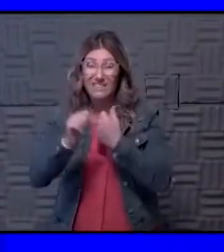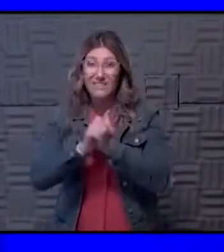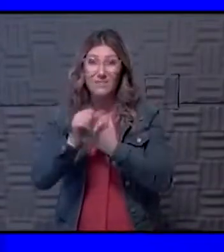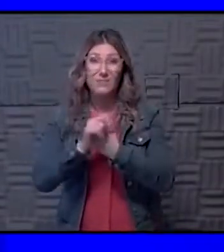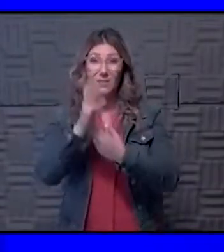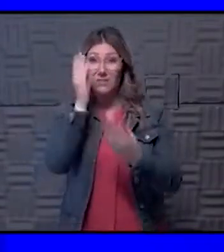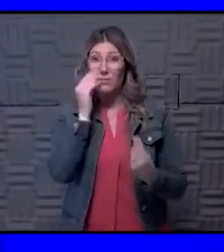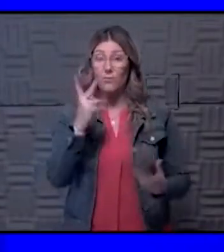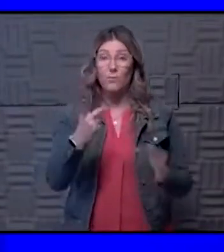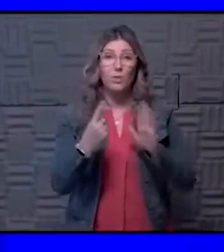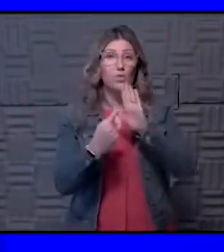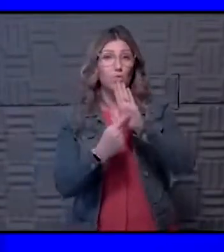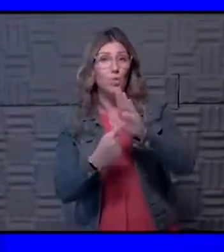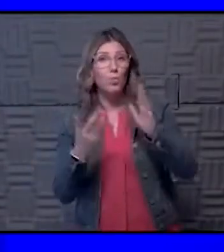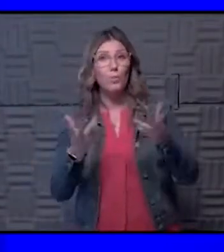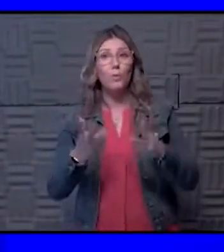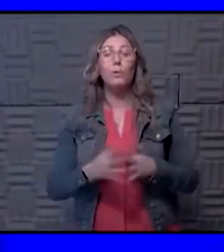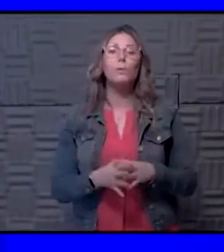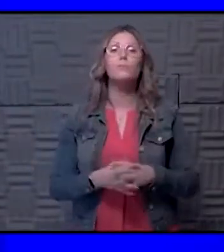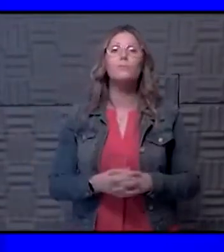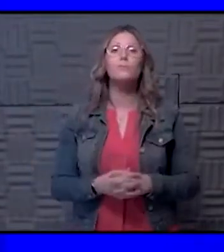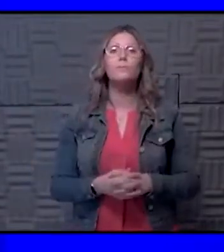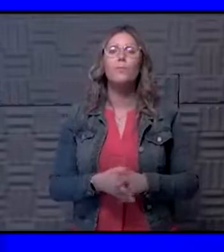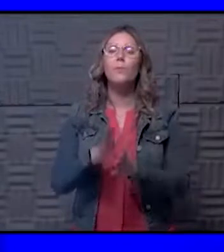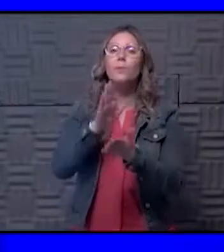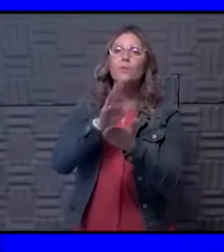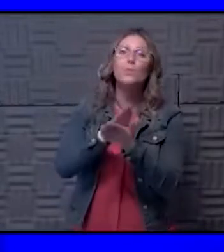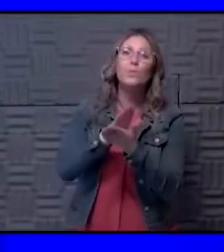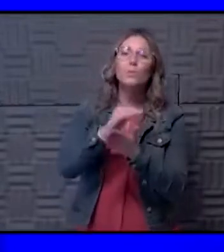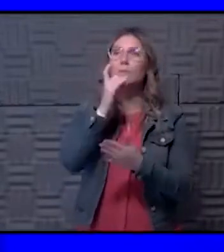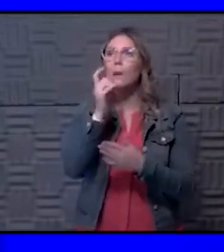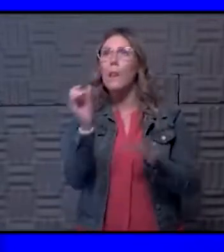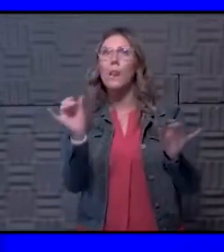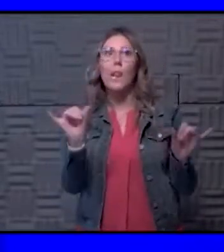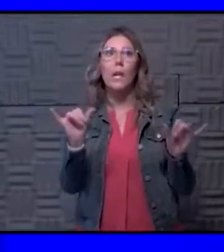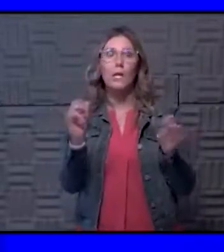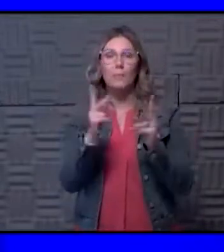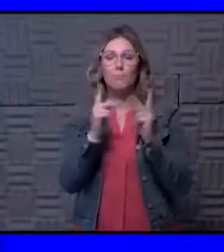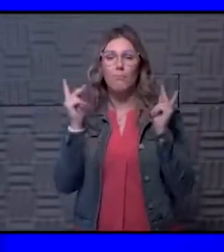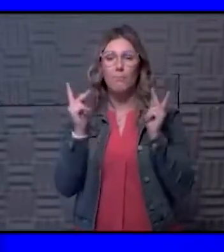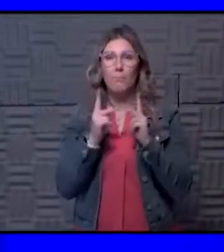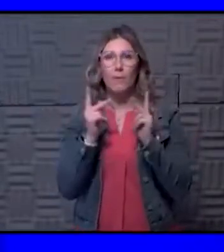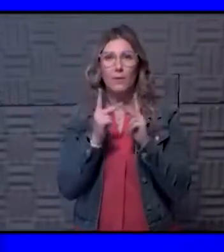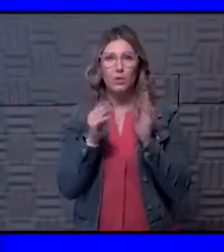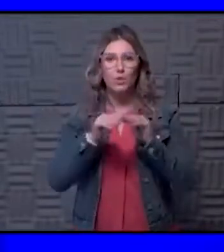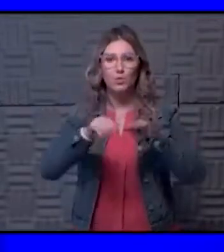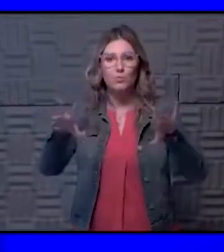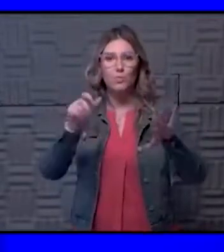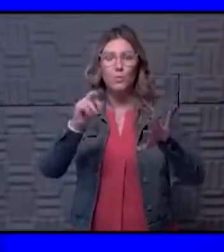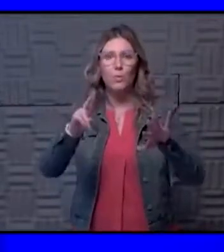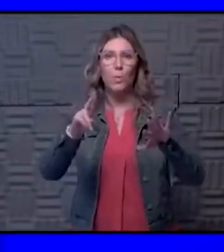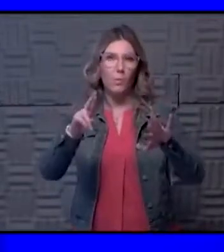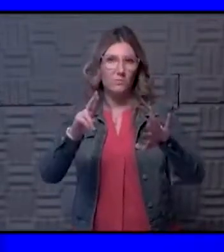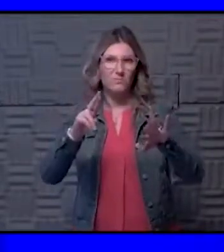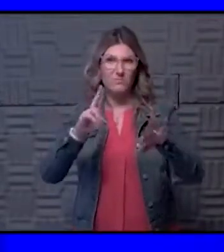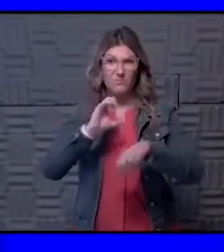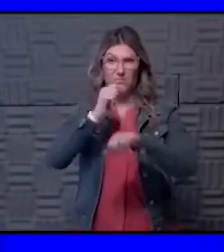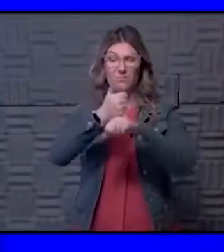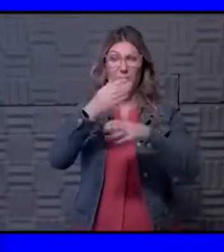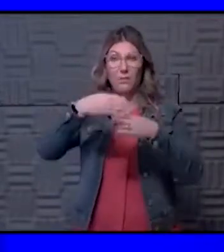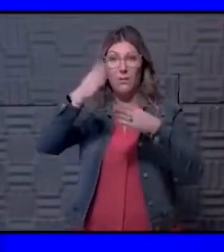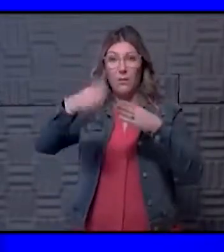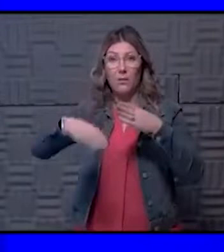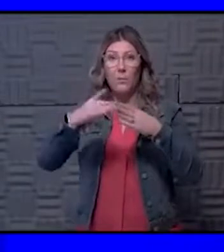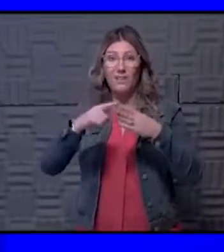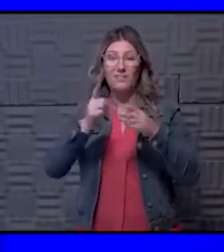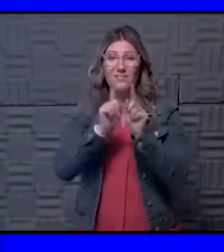do have that shows that schools are not as likely a place to spread or create the outbreaks is because of distancing